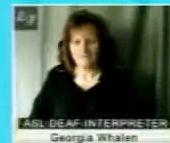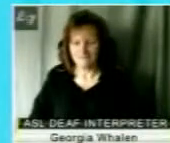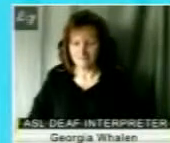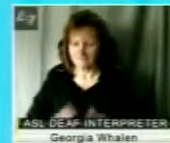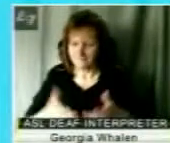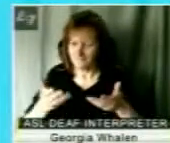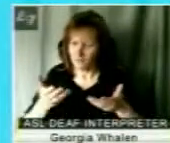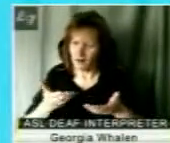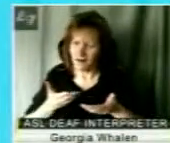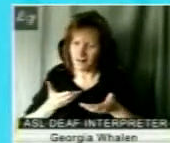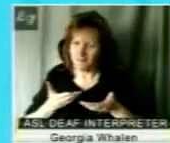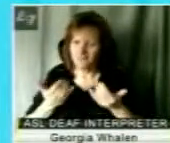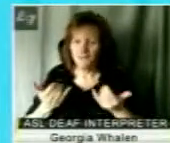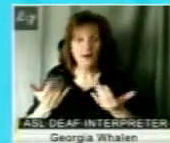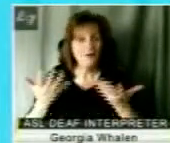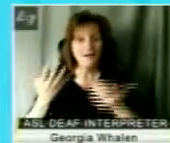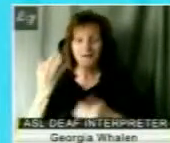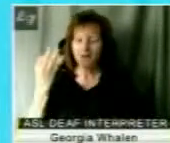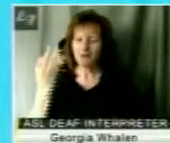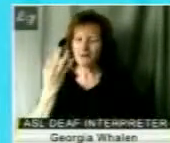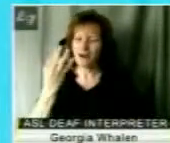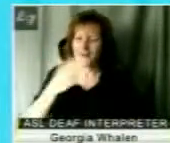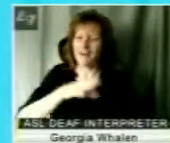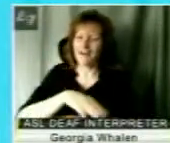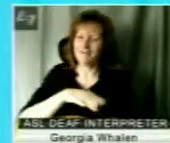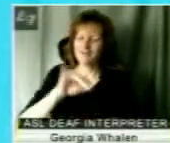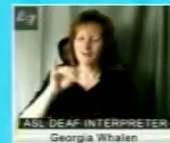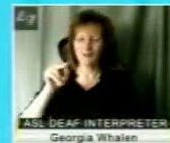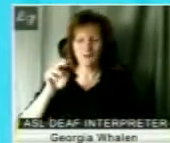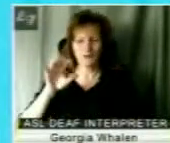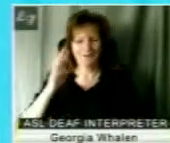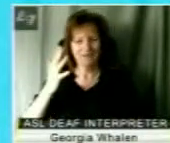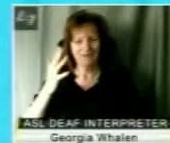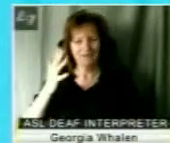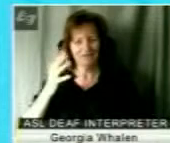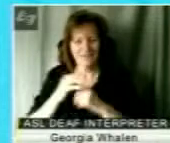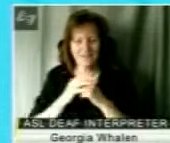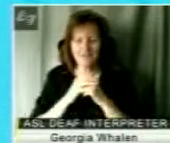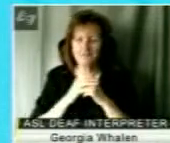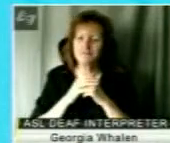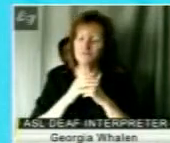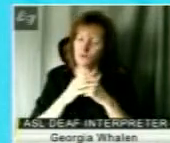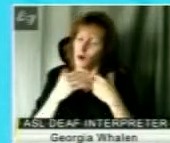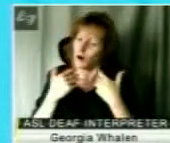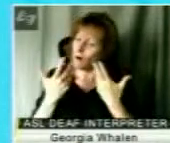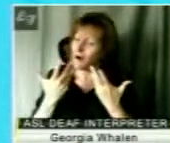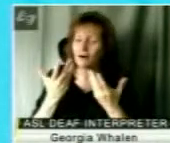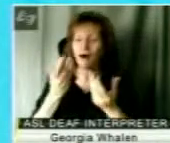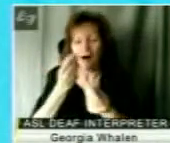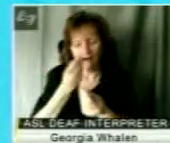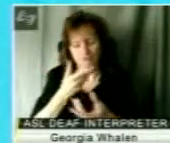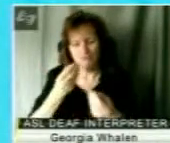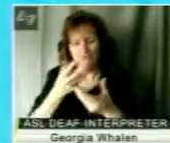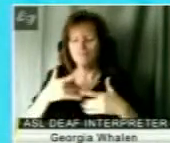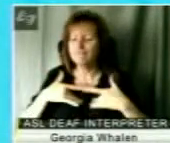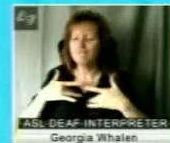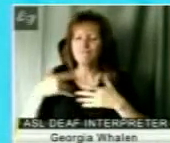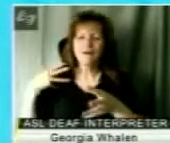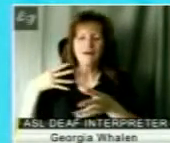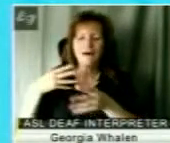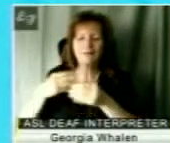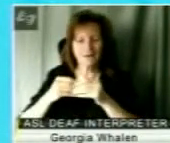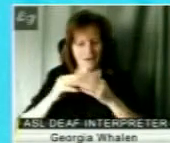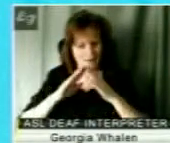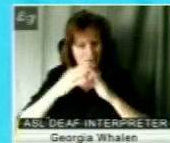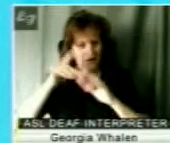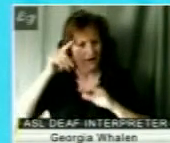Welcome to this Friday afternoon, June the 5th, for the media update and announcements from our other levels of government. I'm happy to